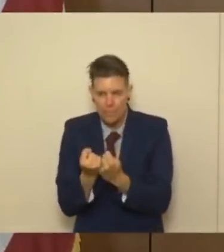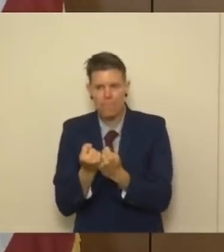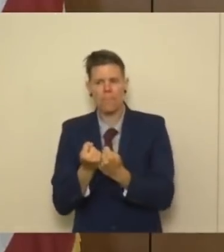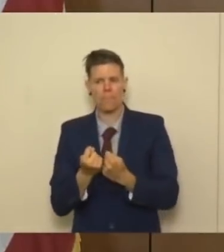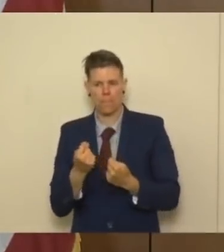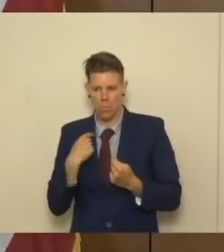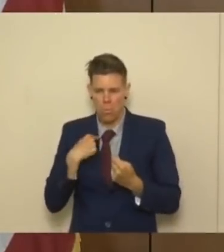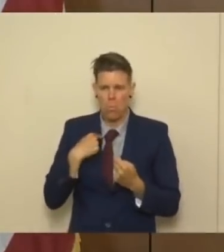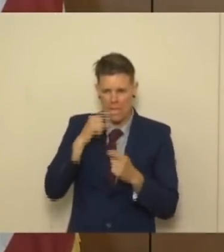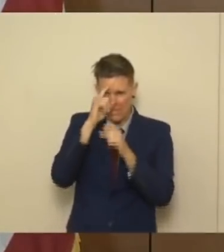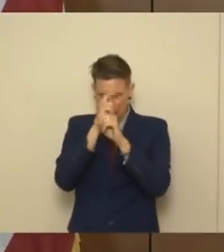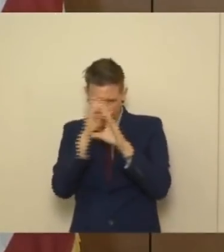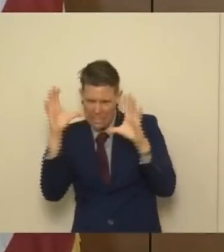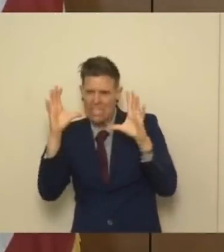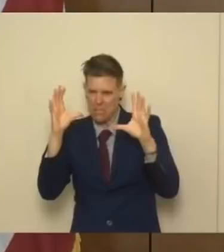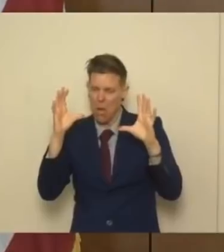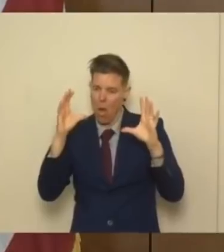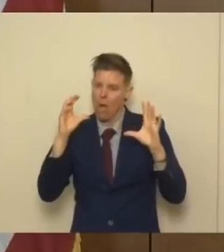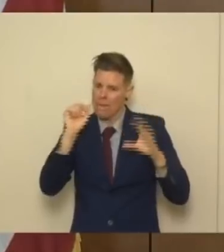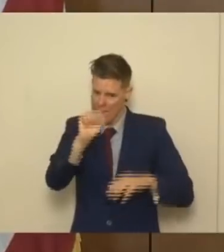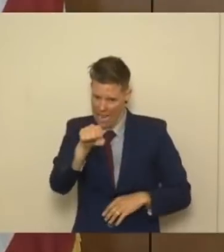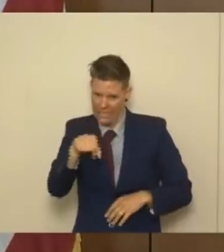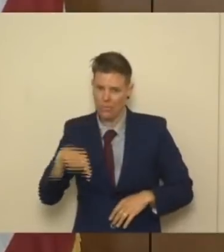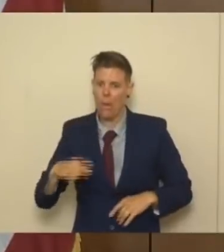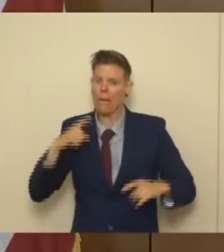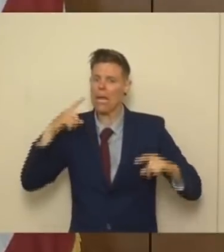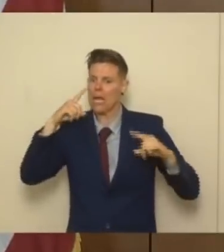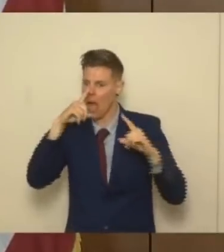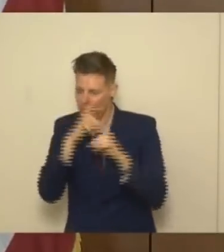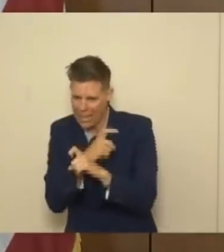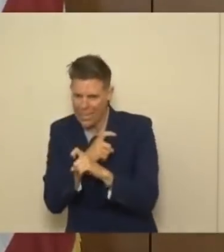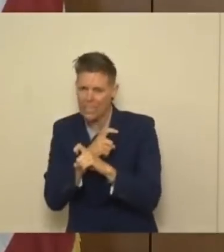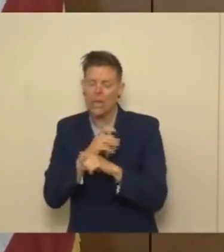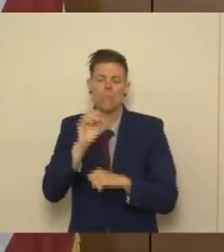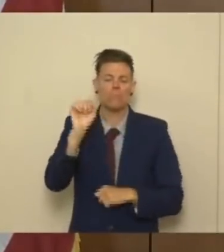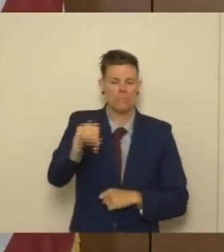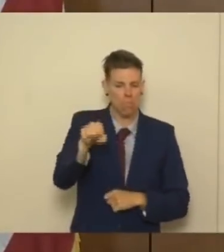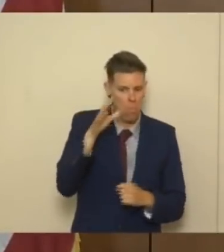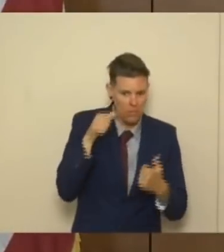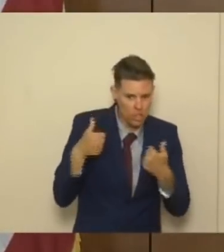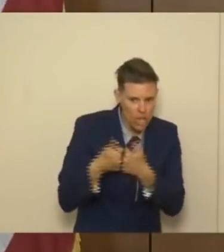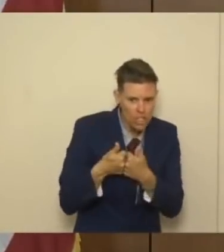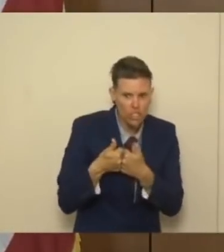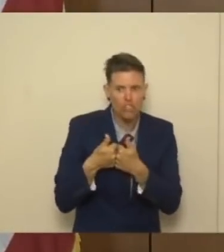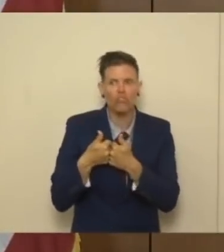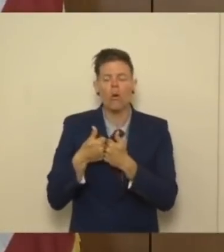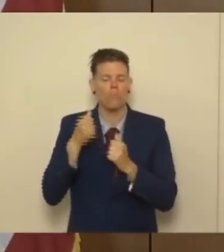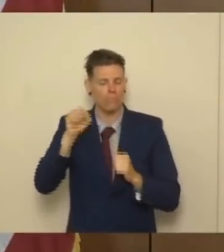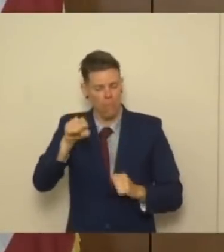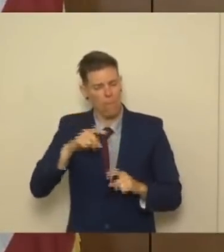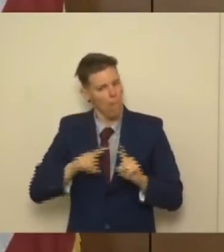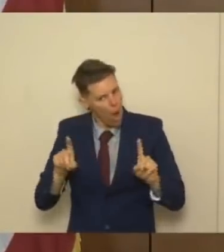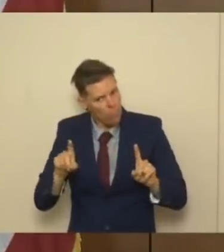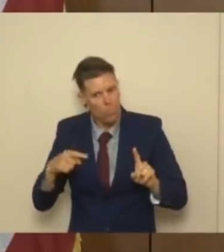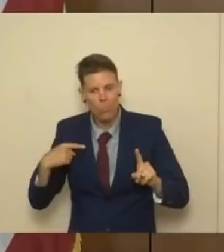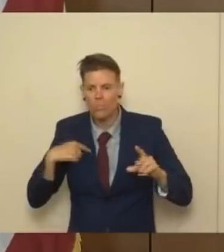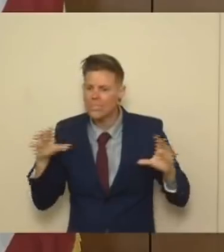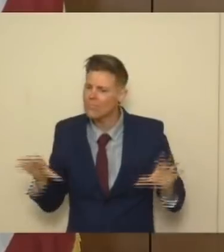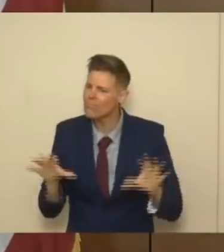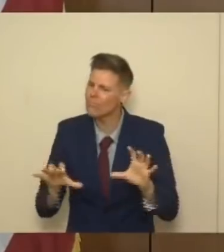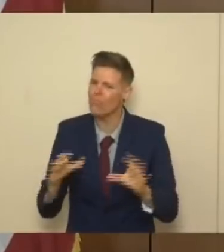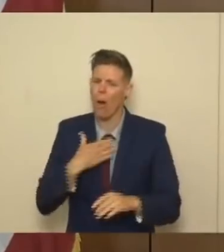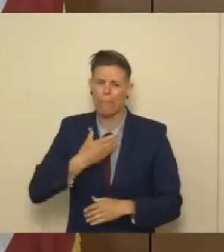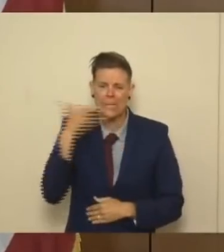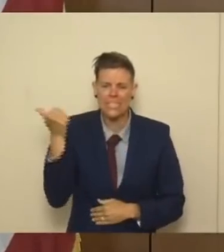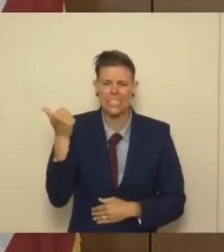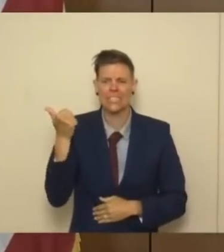power to minimize how difficult that navigation is, and are clear that we don't have enough childcare options in the current